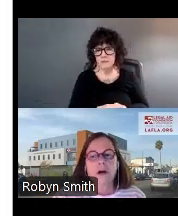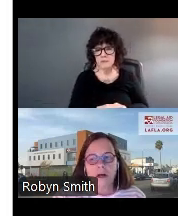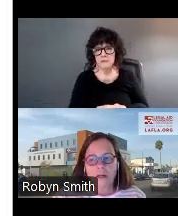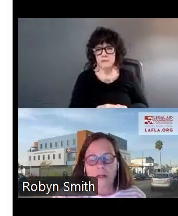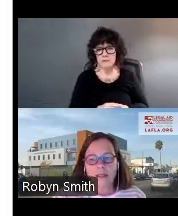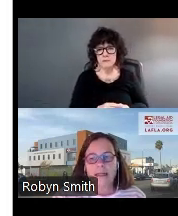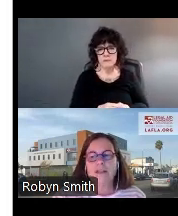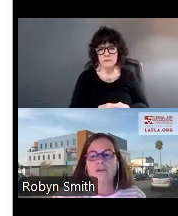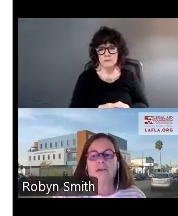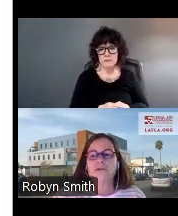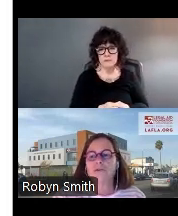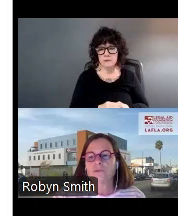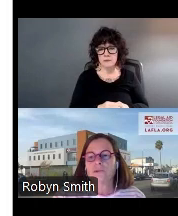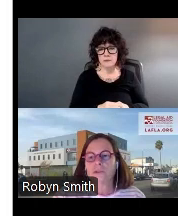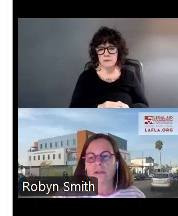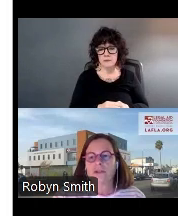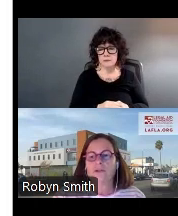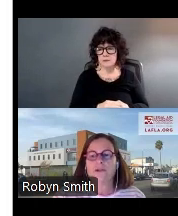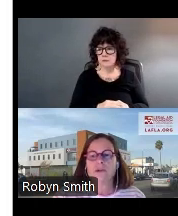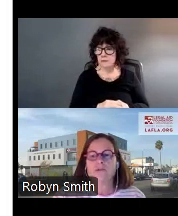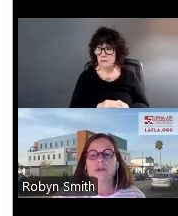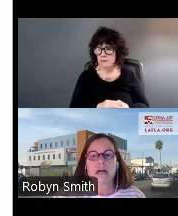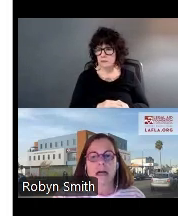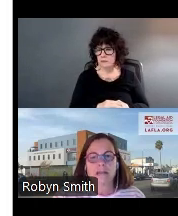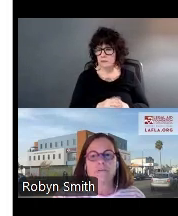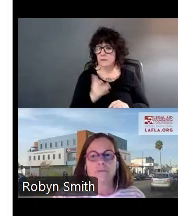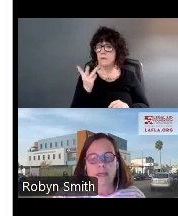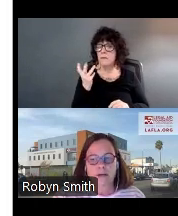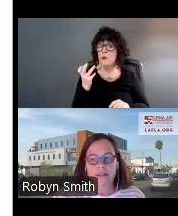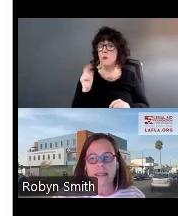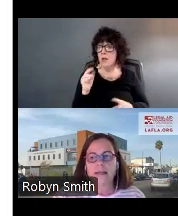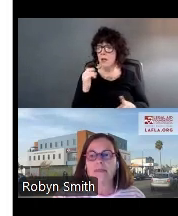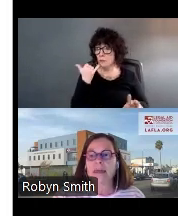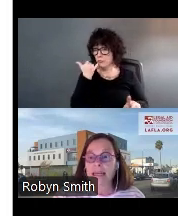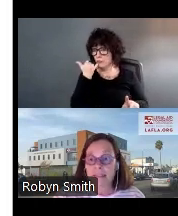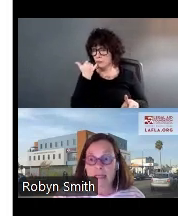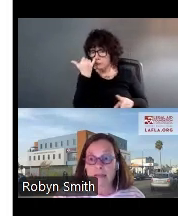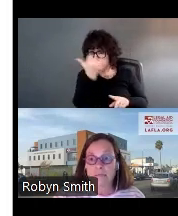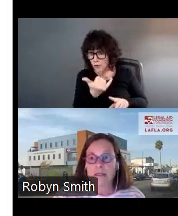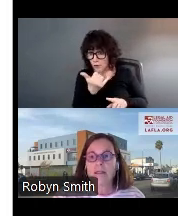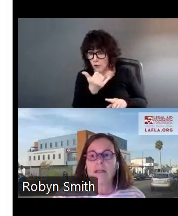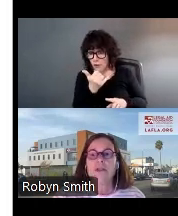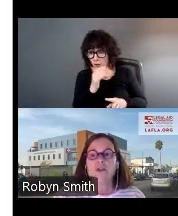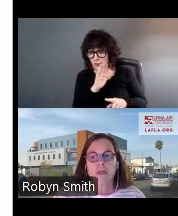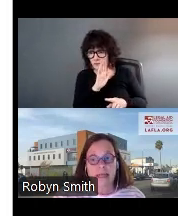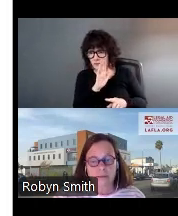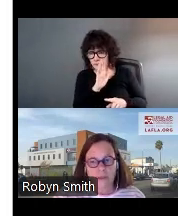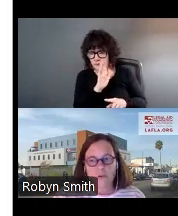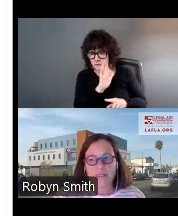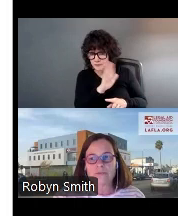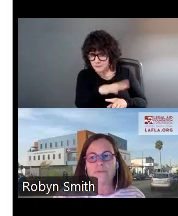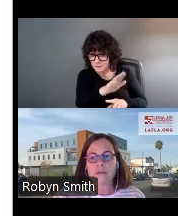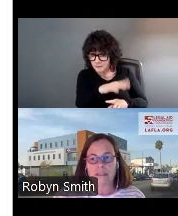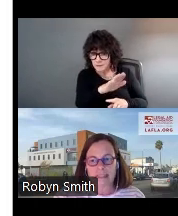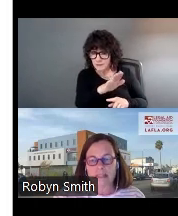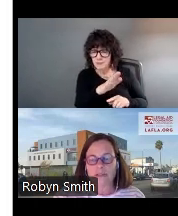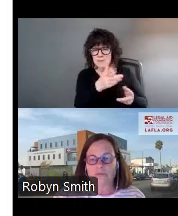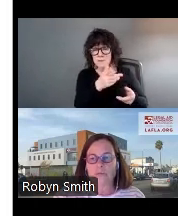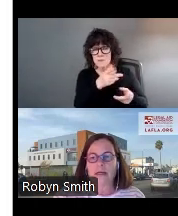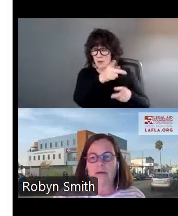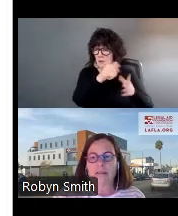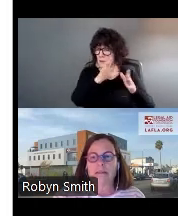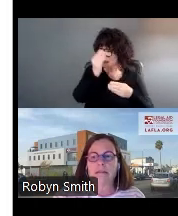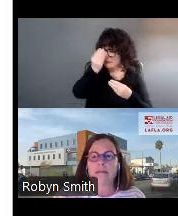If you call and your loan servicer tells you your loans are not in forbearance at that time, you can request the